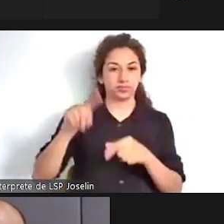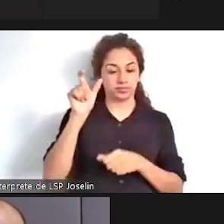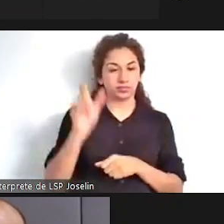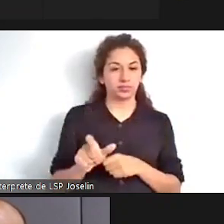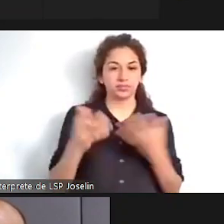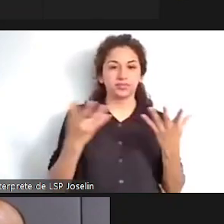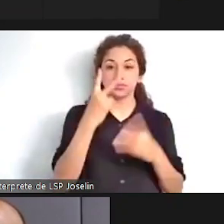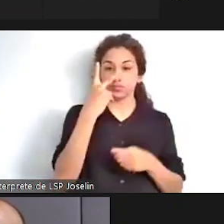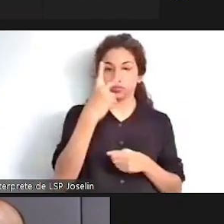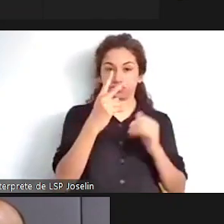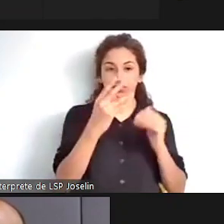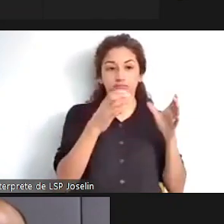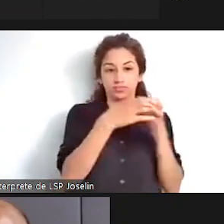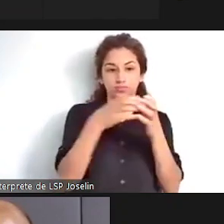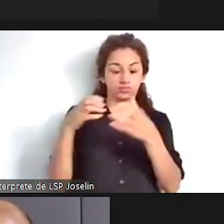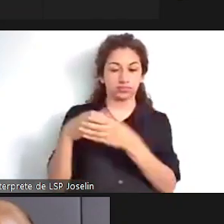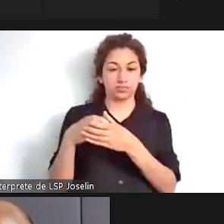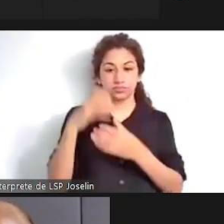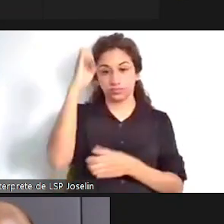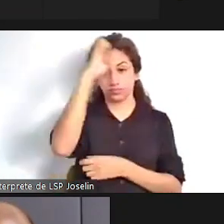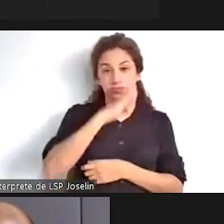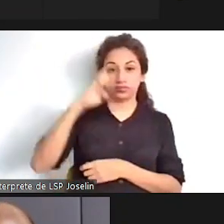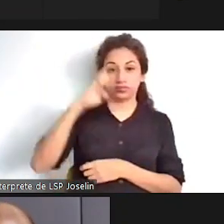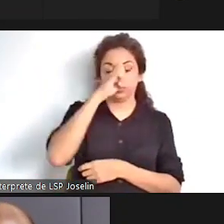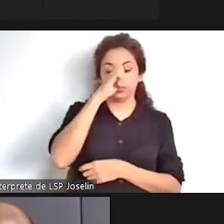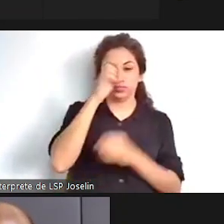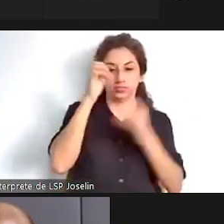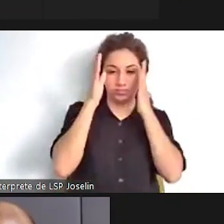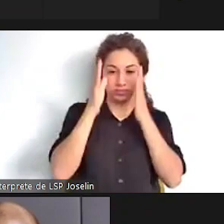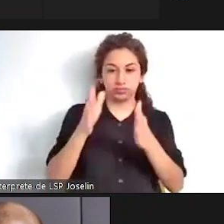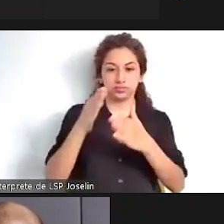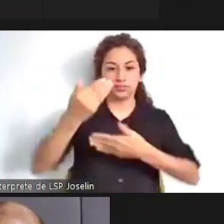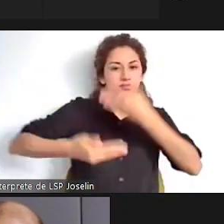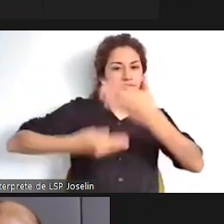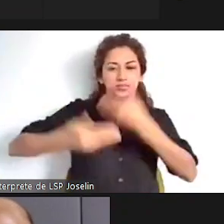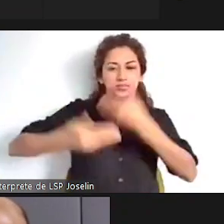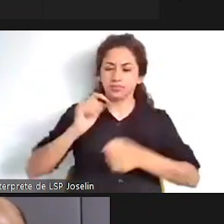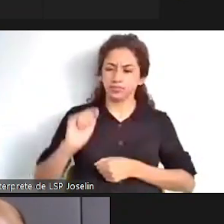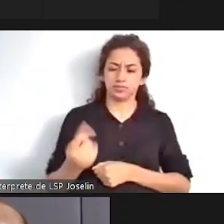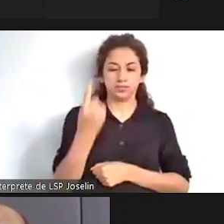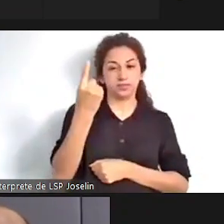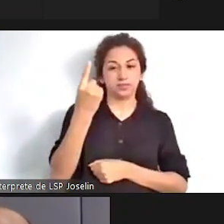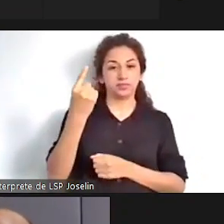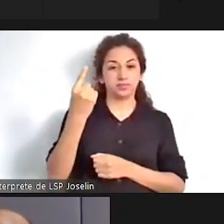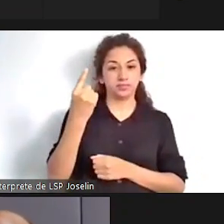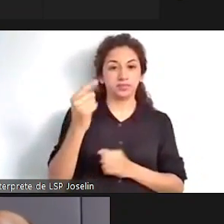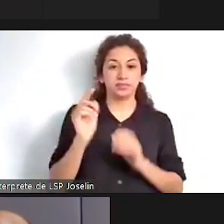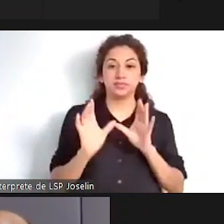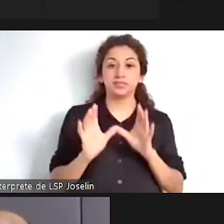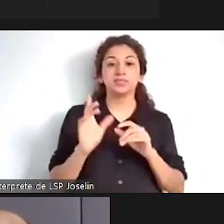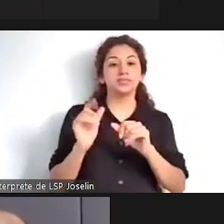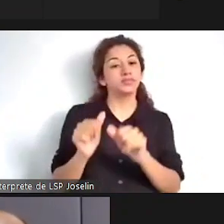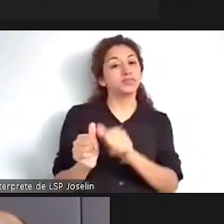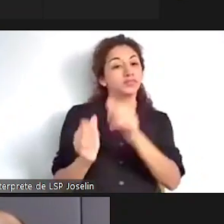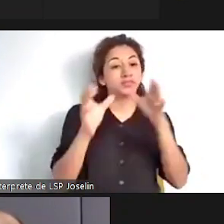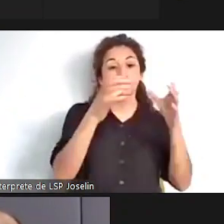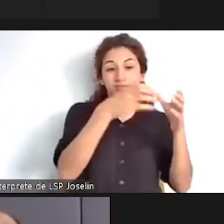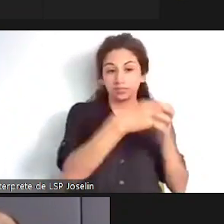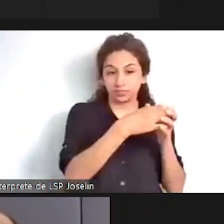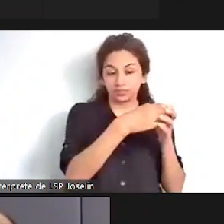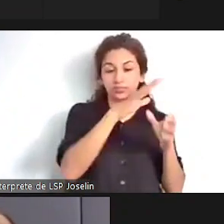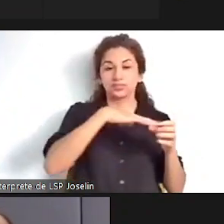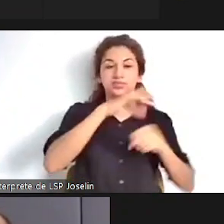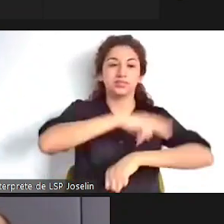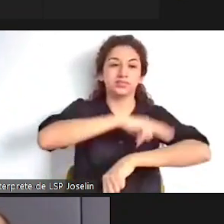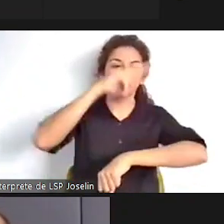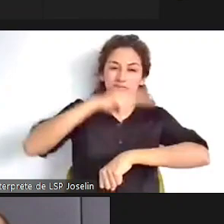are the guiding principles we have a discussion in europe but the discussion is centered on advancing on the major